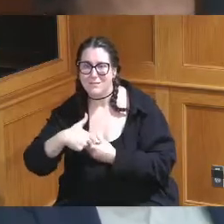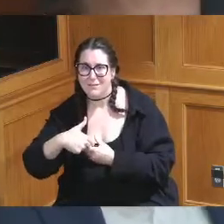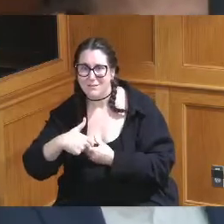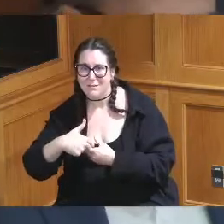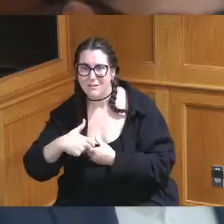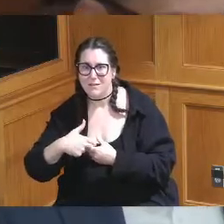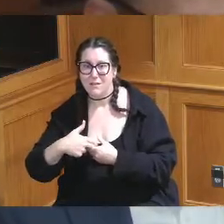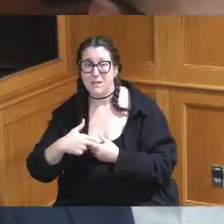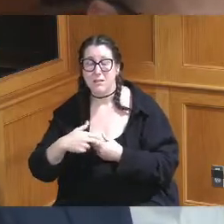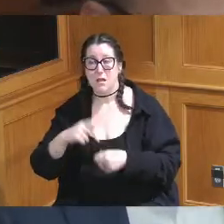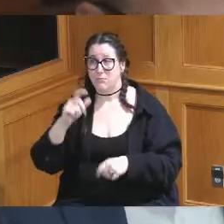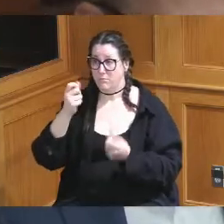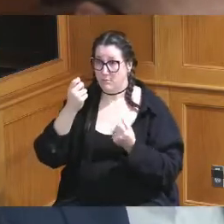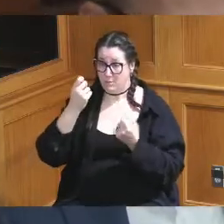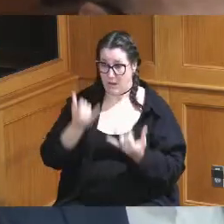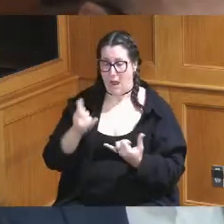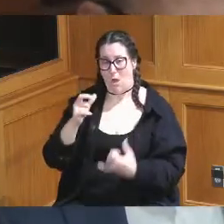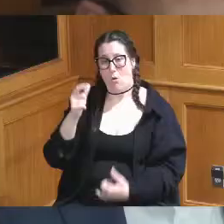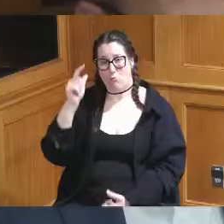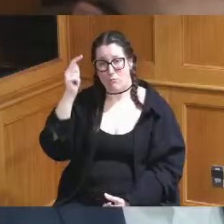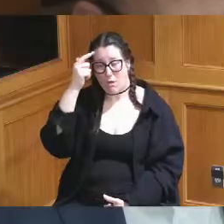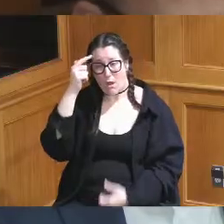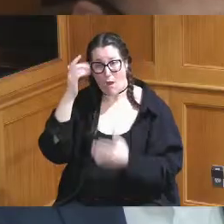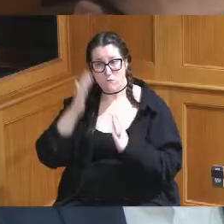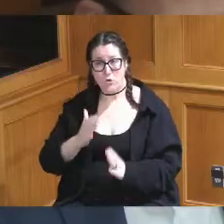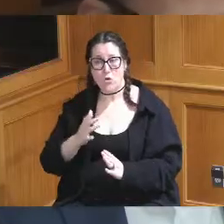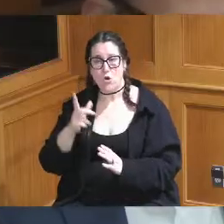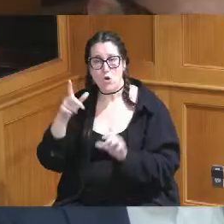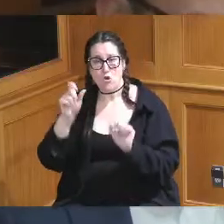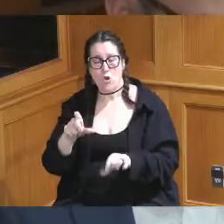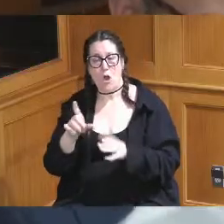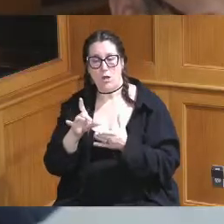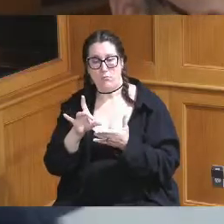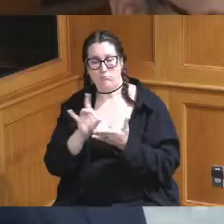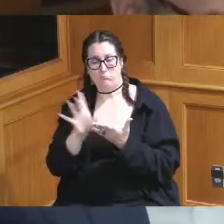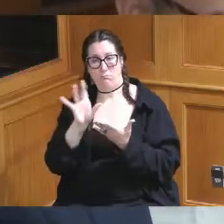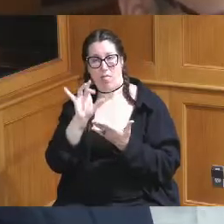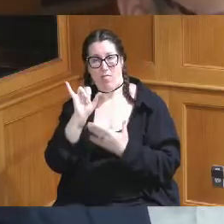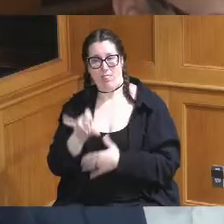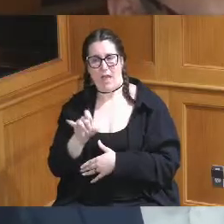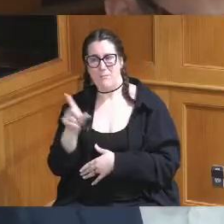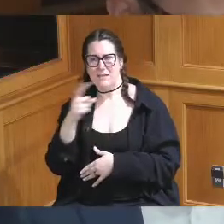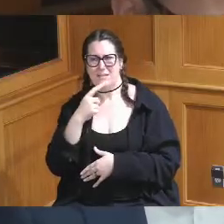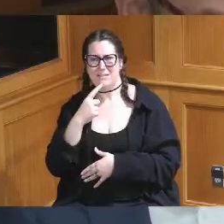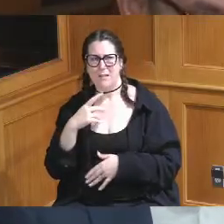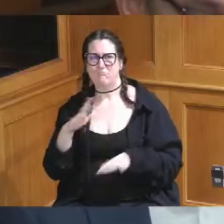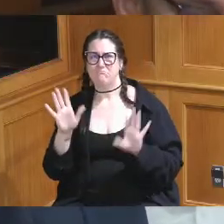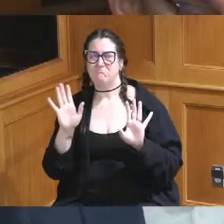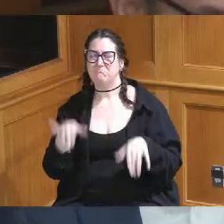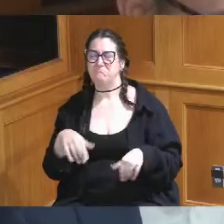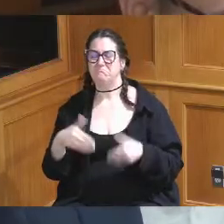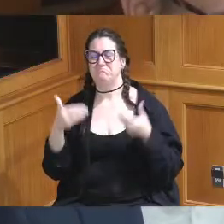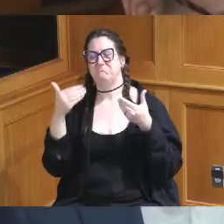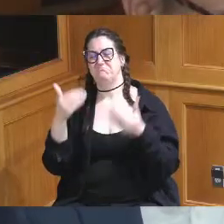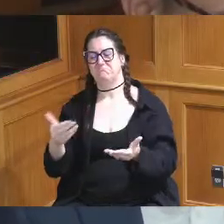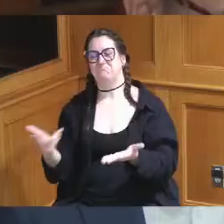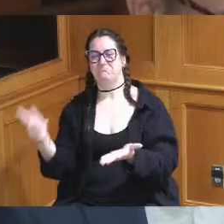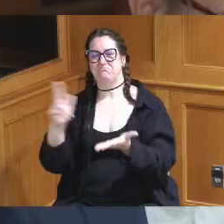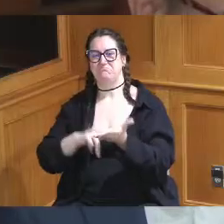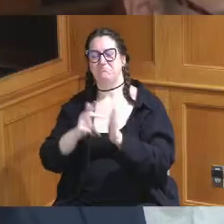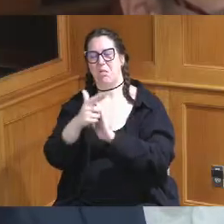to veto that line item, but he said no, he's going to sign it into